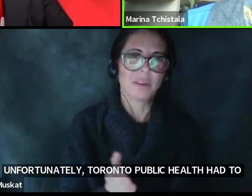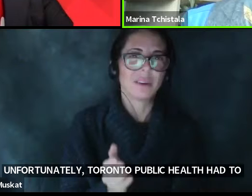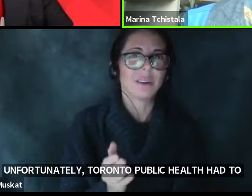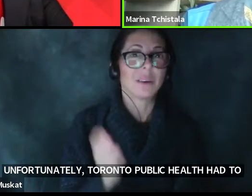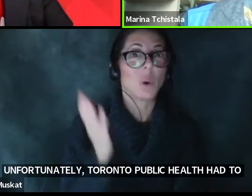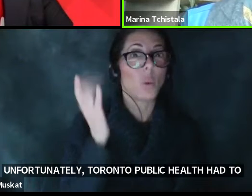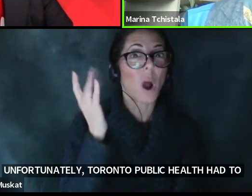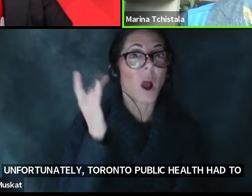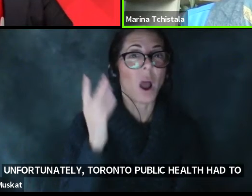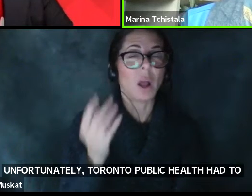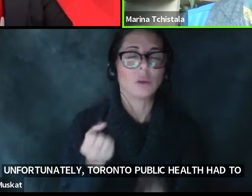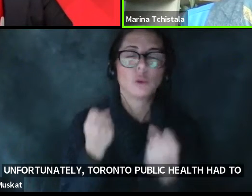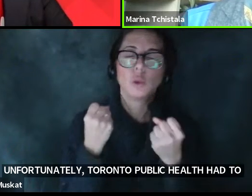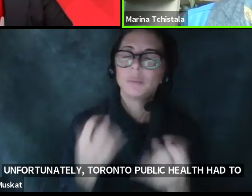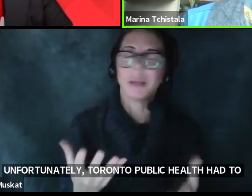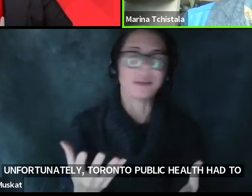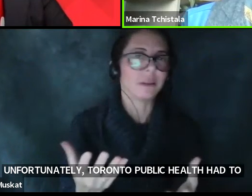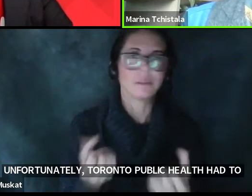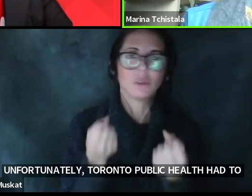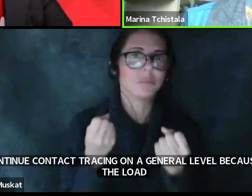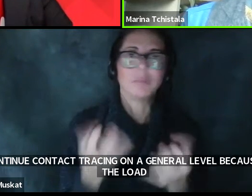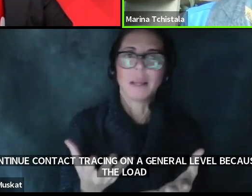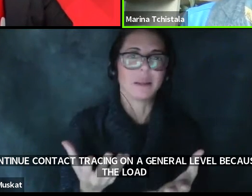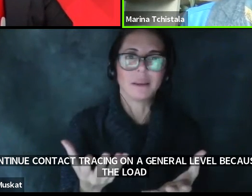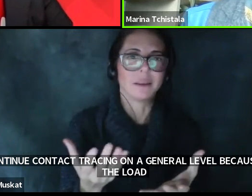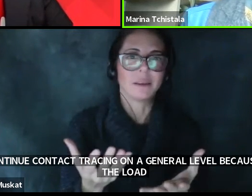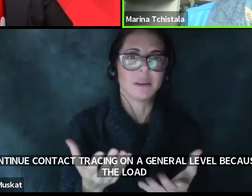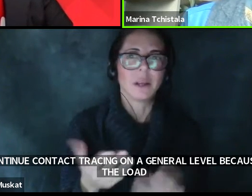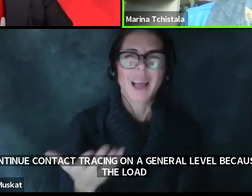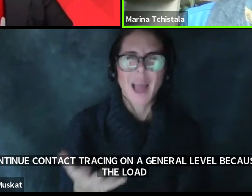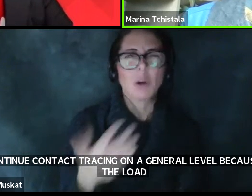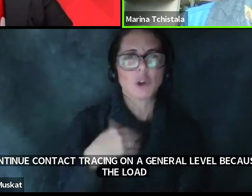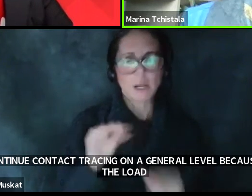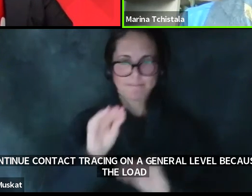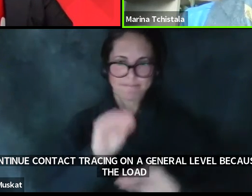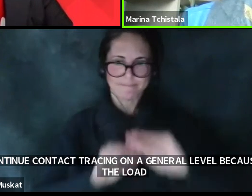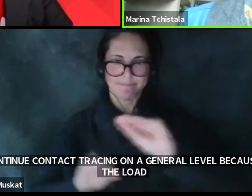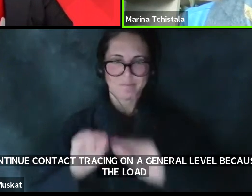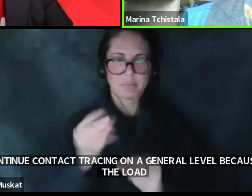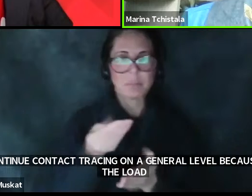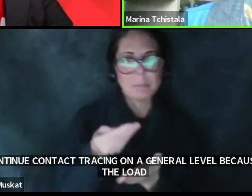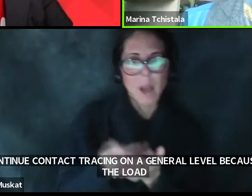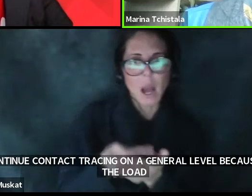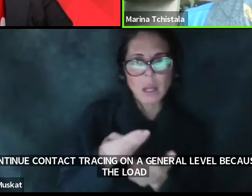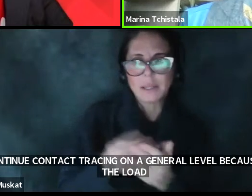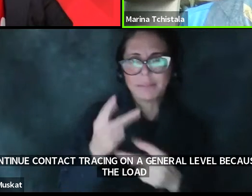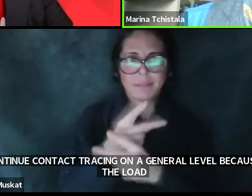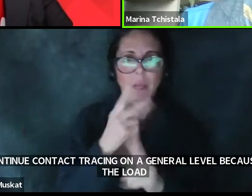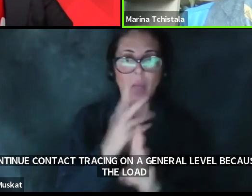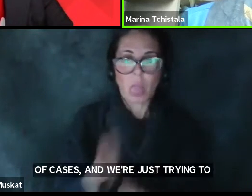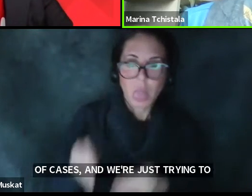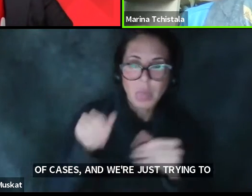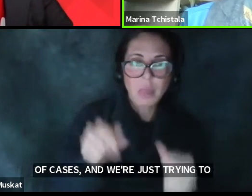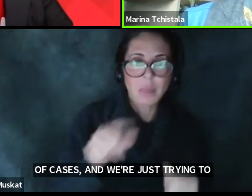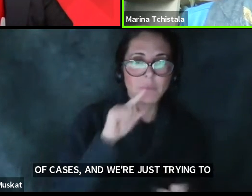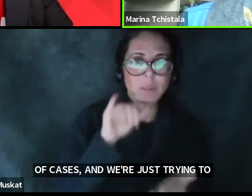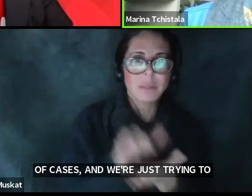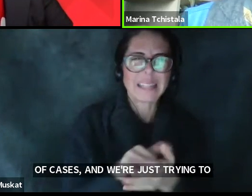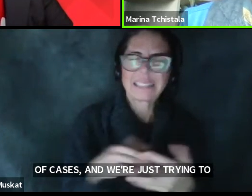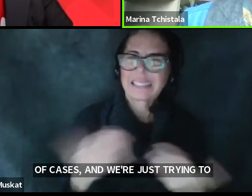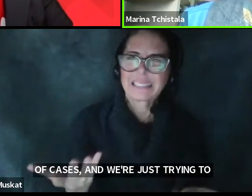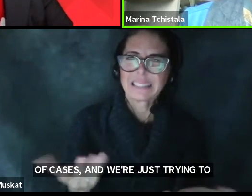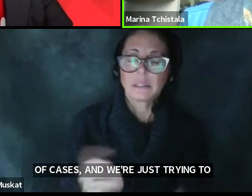of cases, and we're just trying to allocate resources more efficiently. But in the